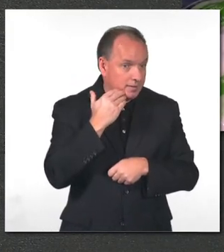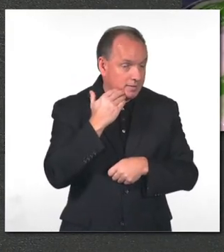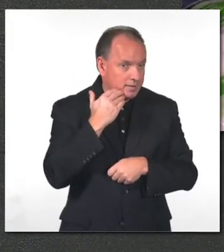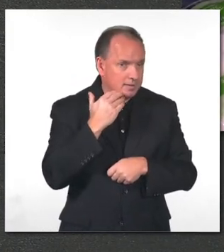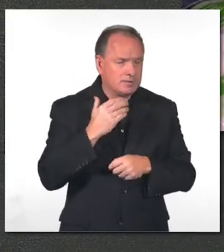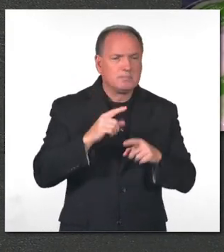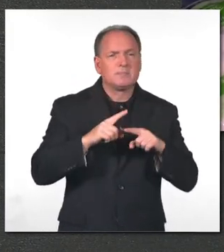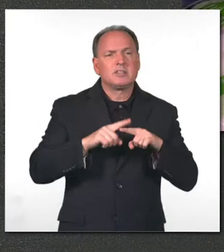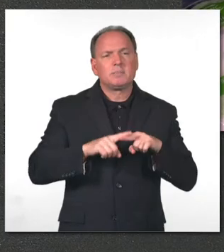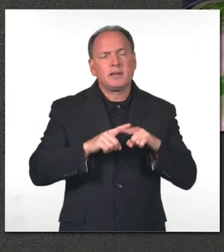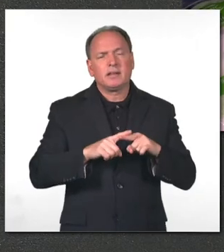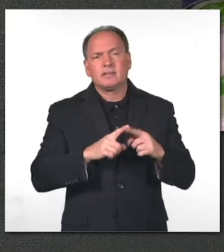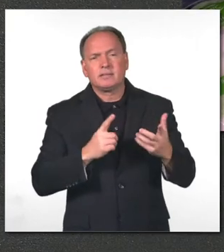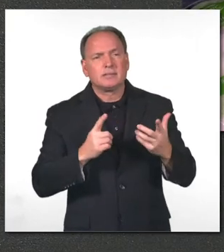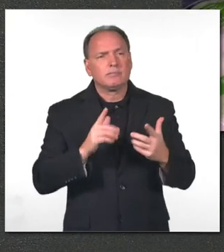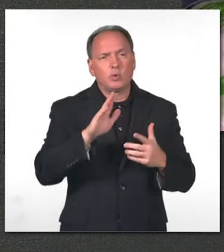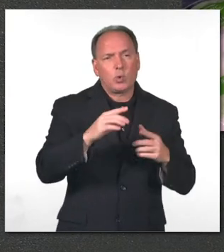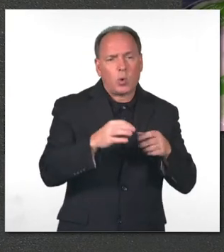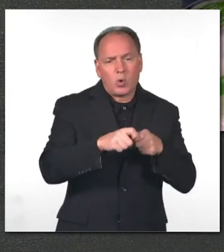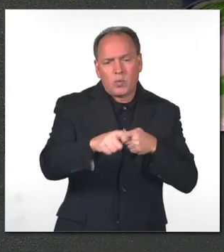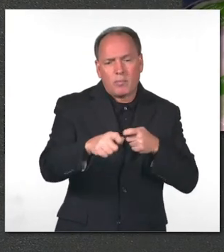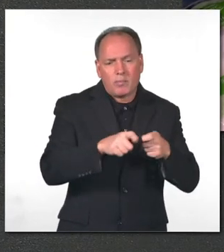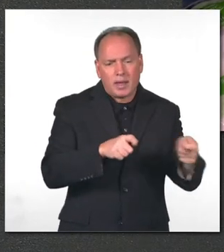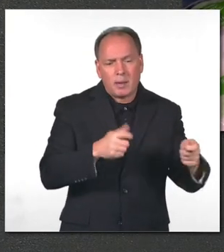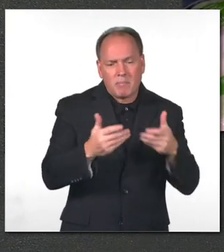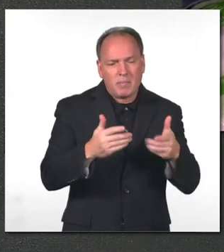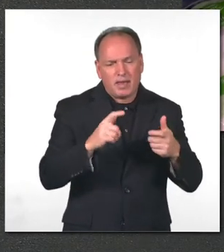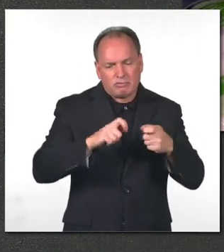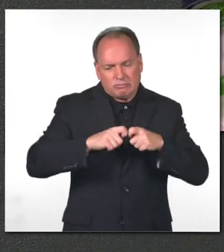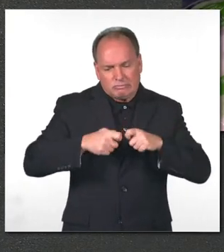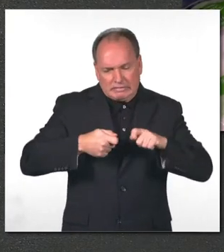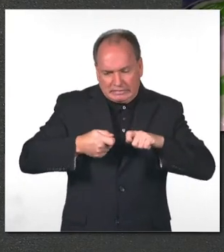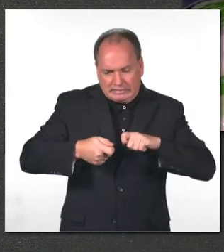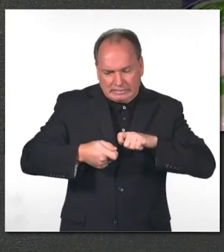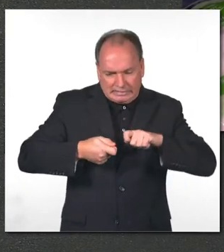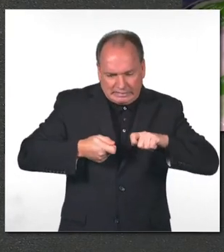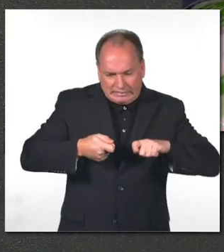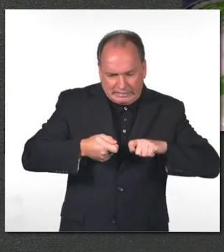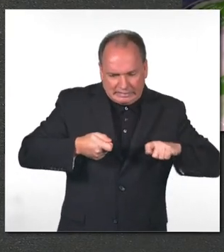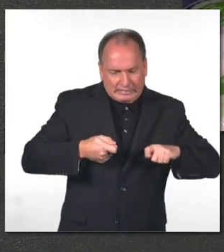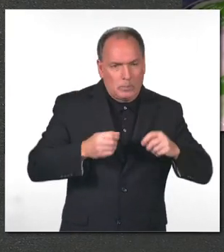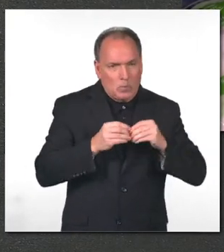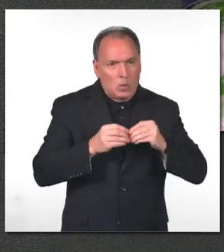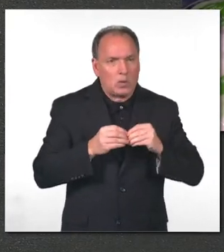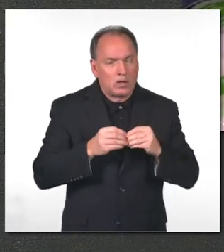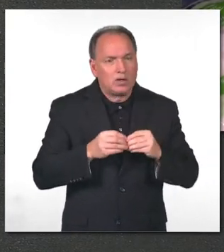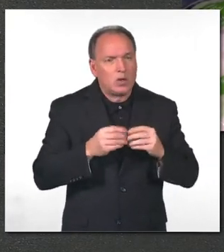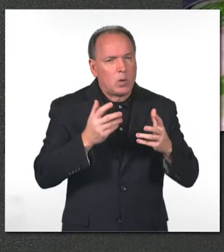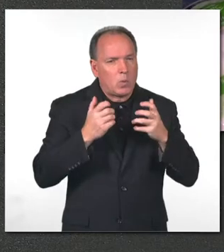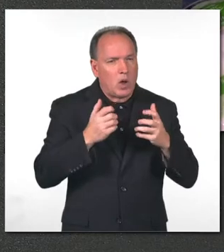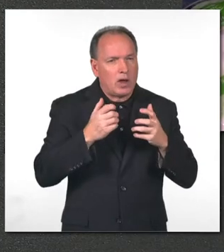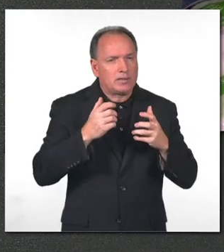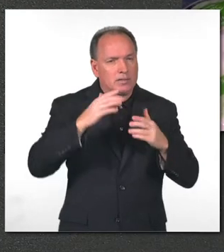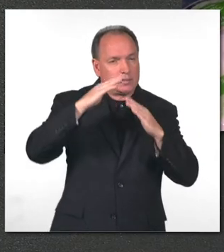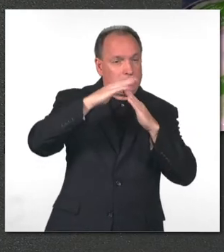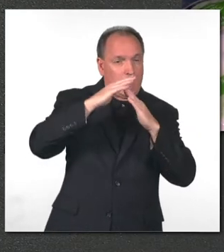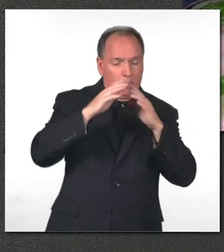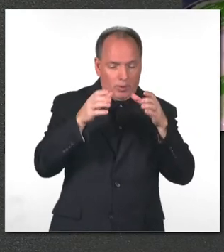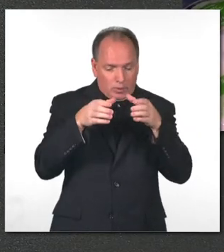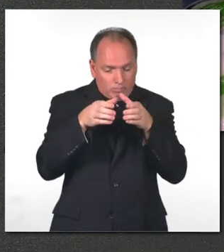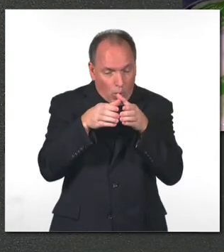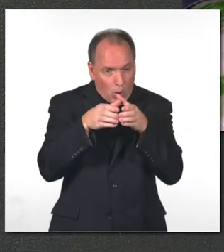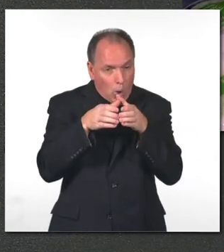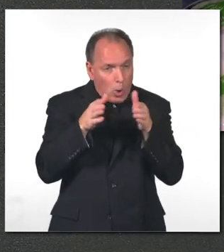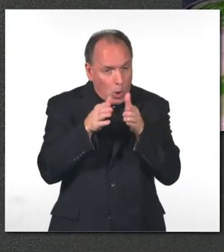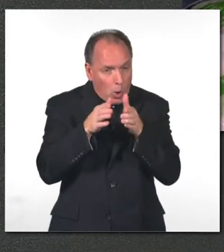So depending on the size of the rubber band, you might have to tighten it up a little bit. So you want the little top part to be smaller